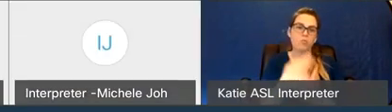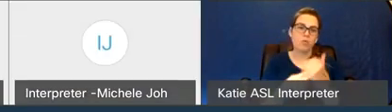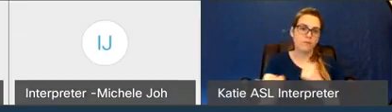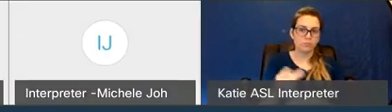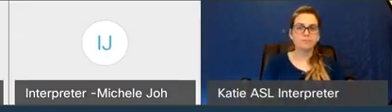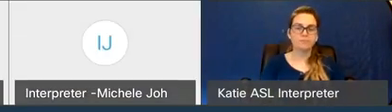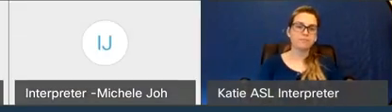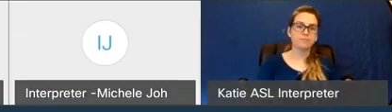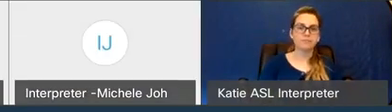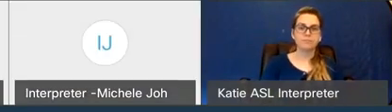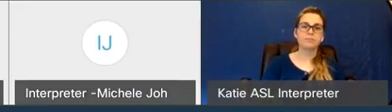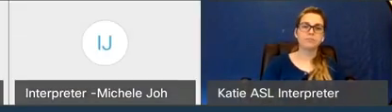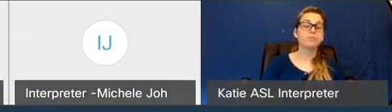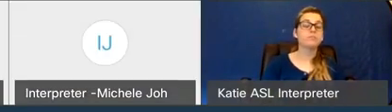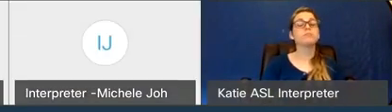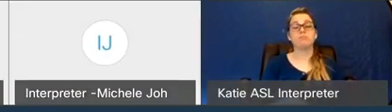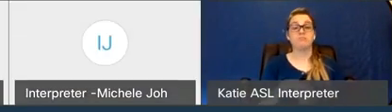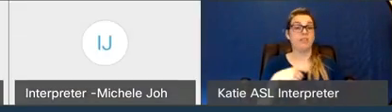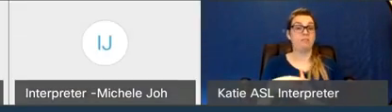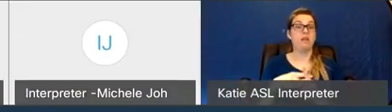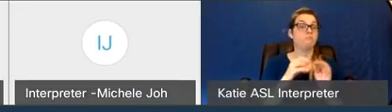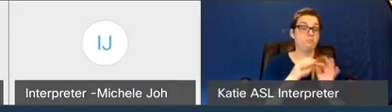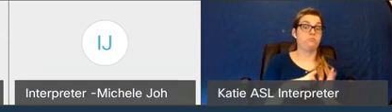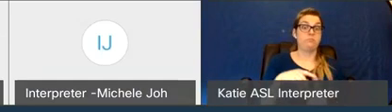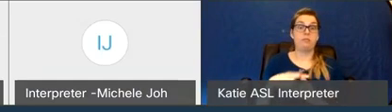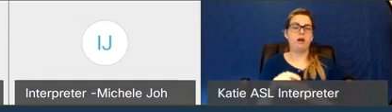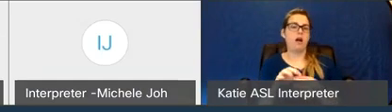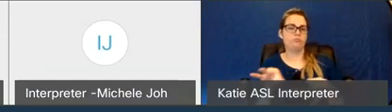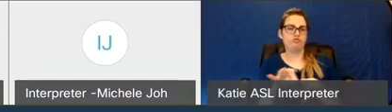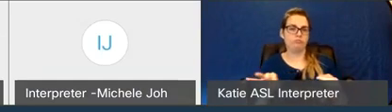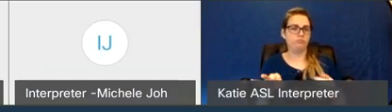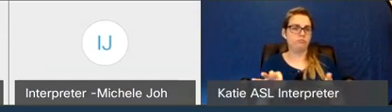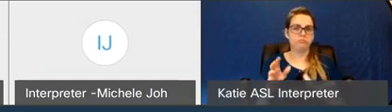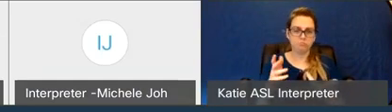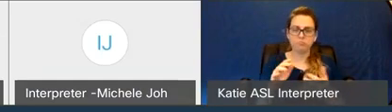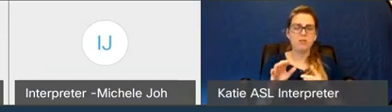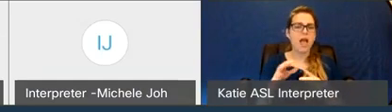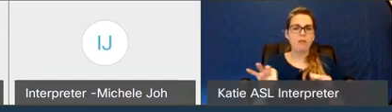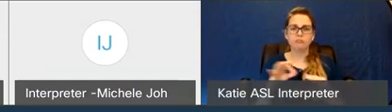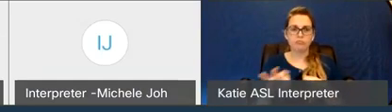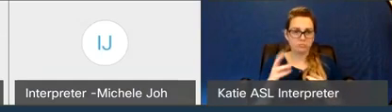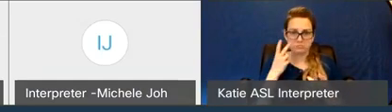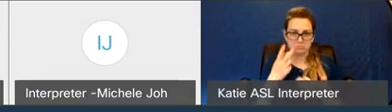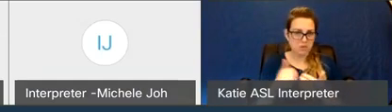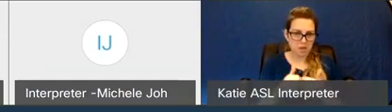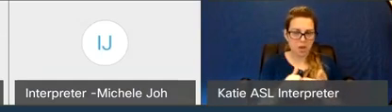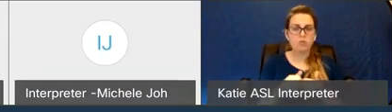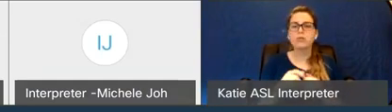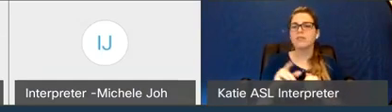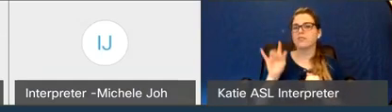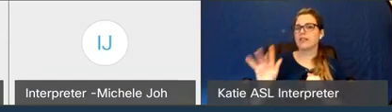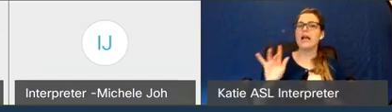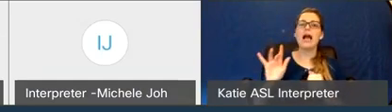There's also live captioning for this event. To view the live captioning, select the Accept button in